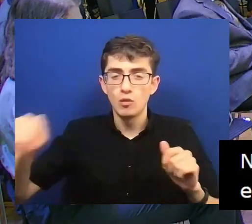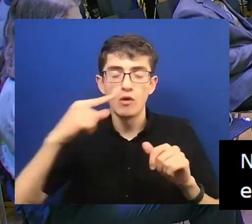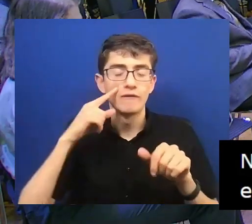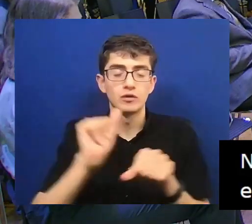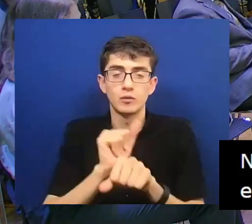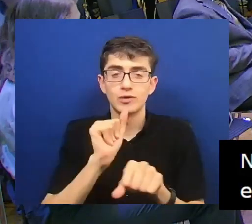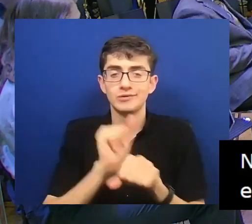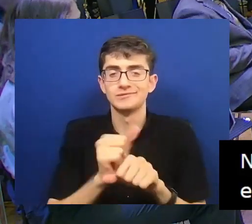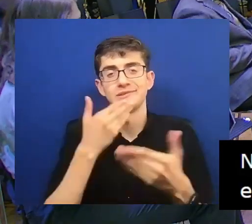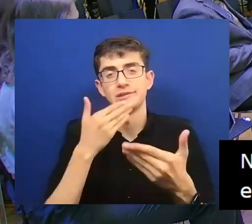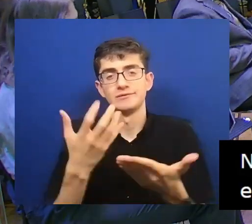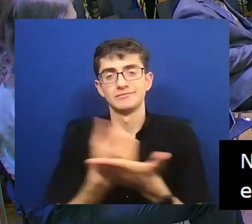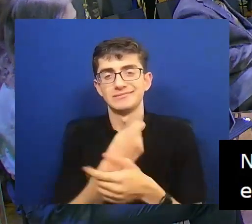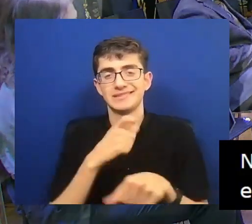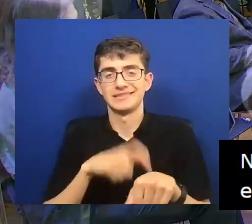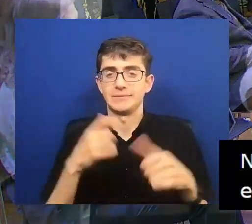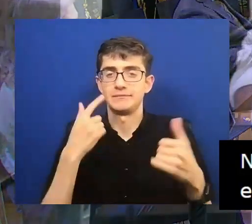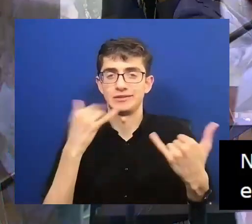today.